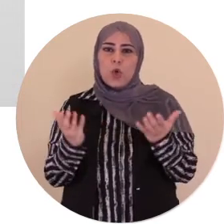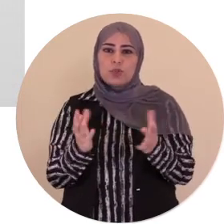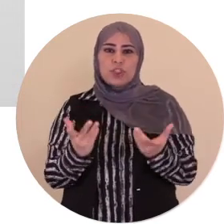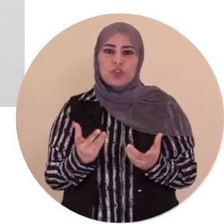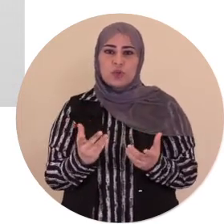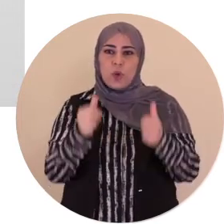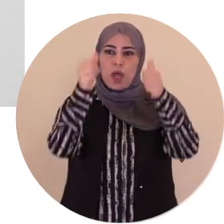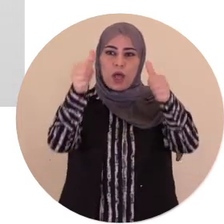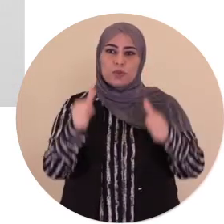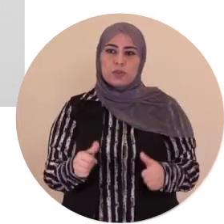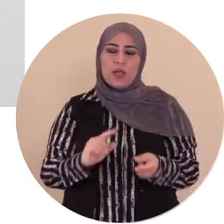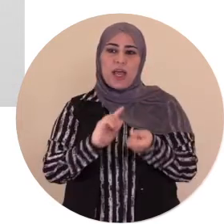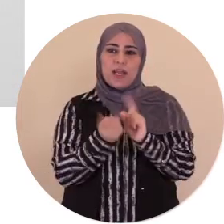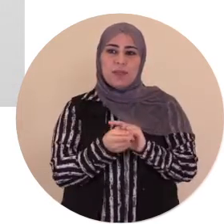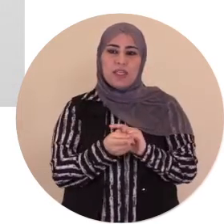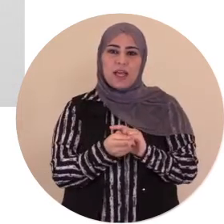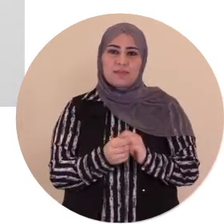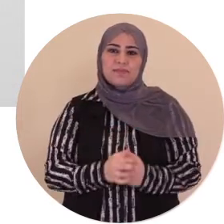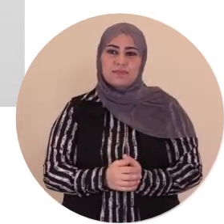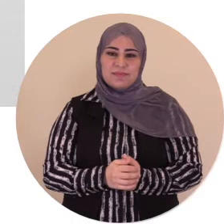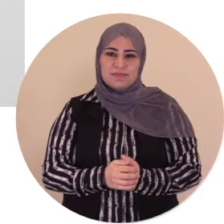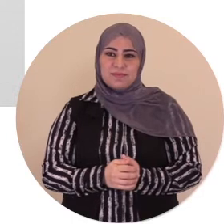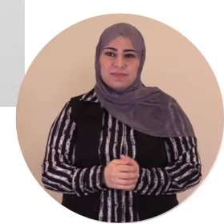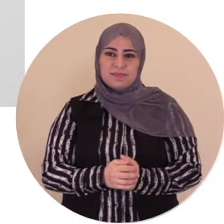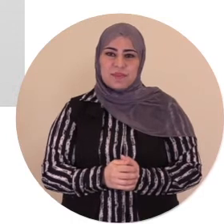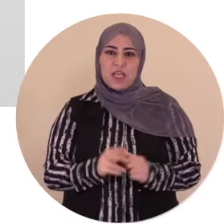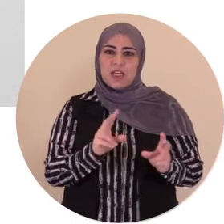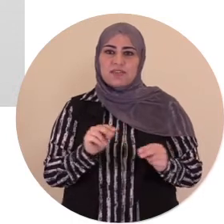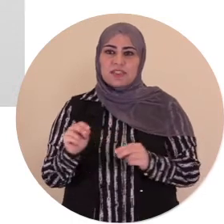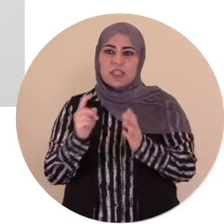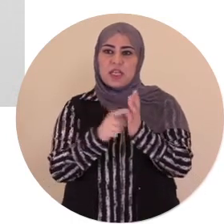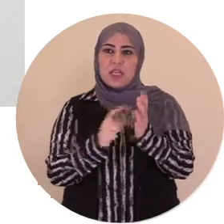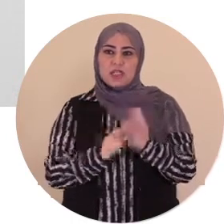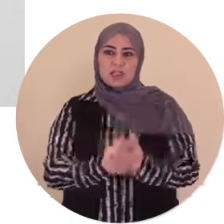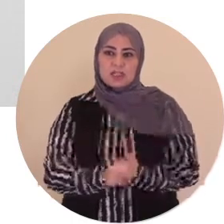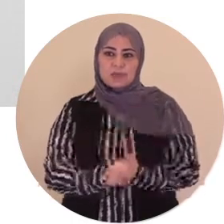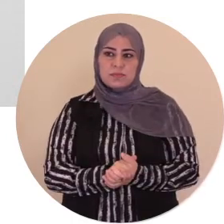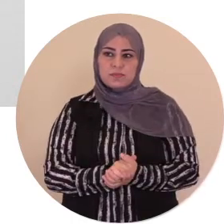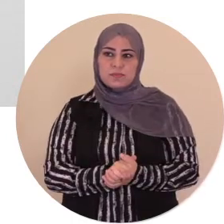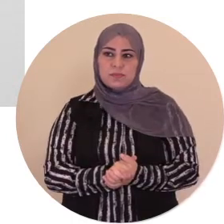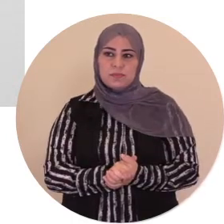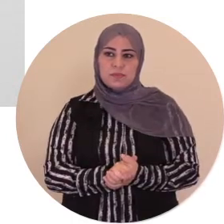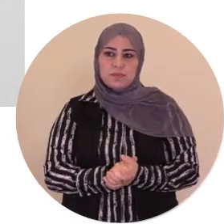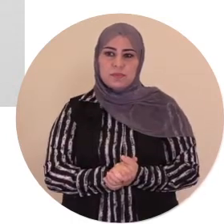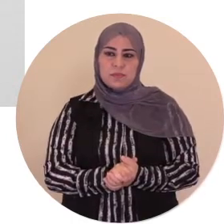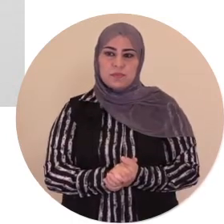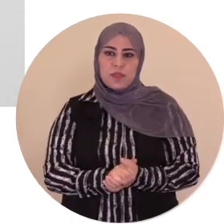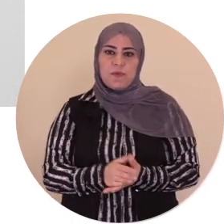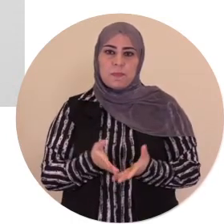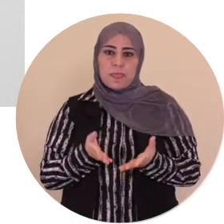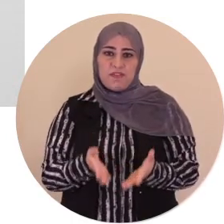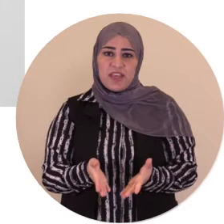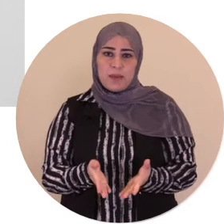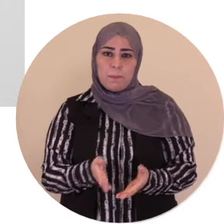who? By Hassa. Very easy, very simple. Now, if there is an auxiliary verb used,